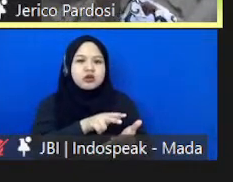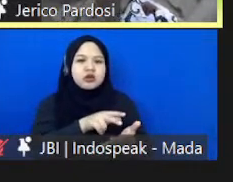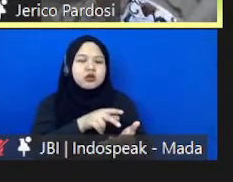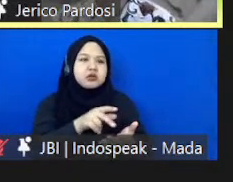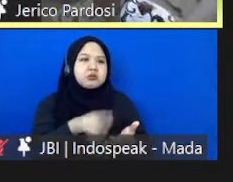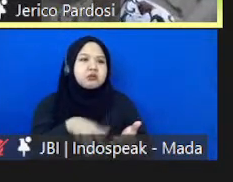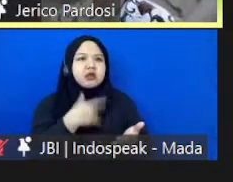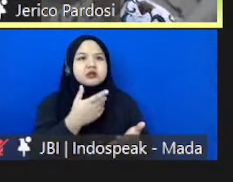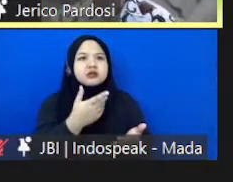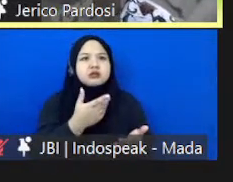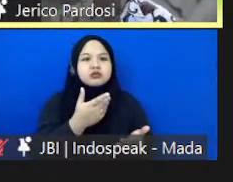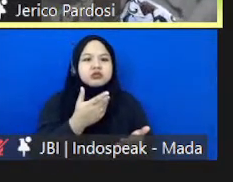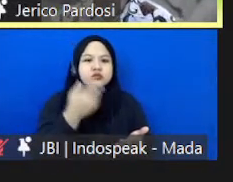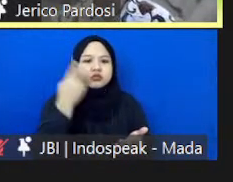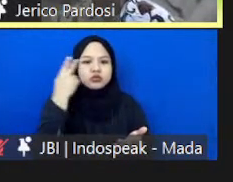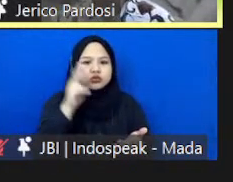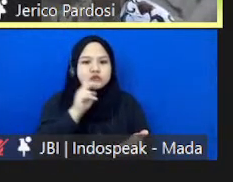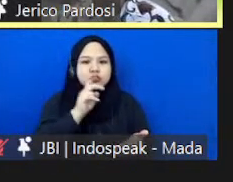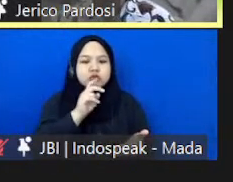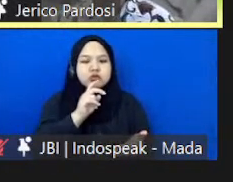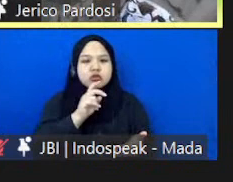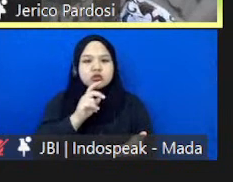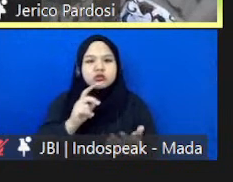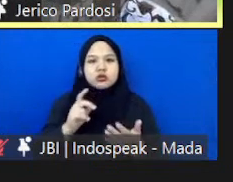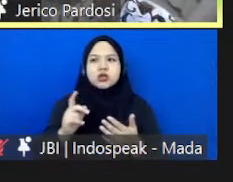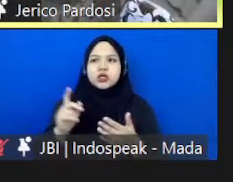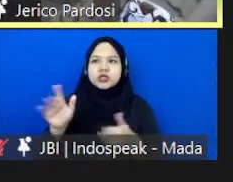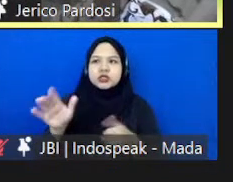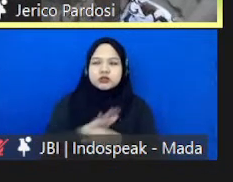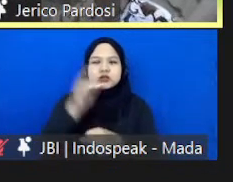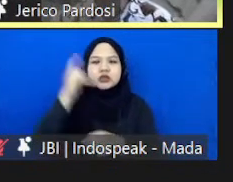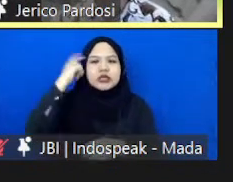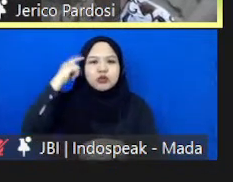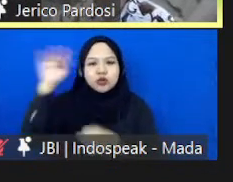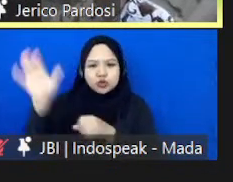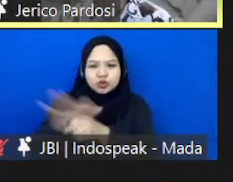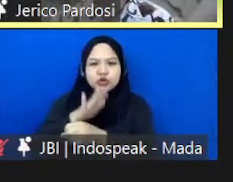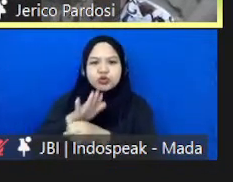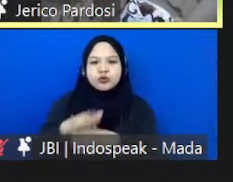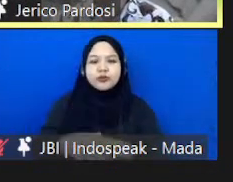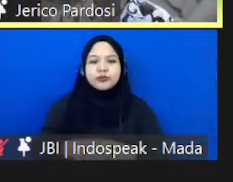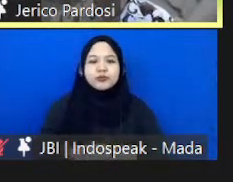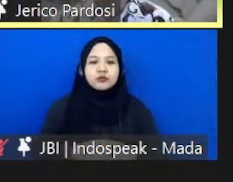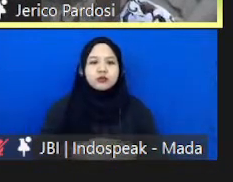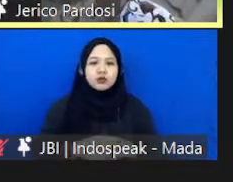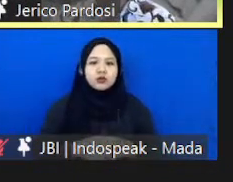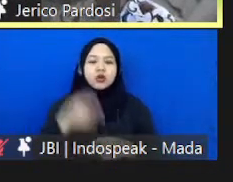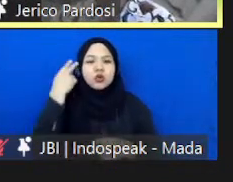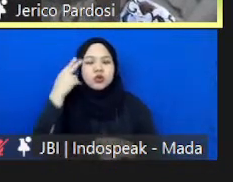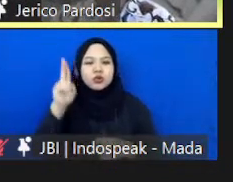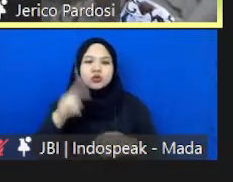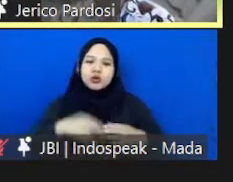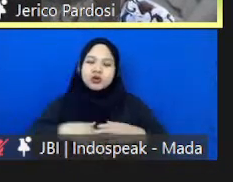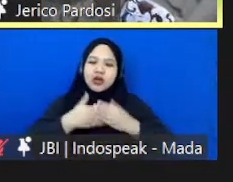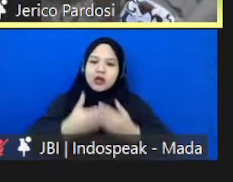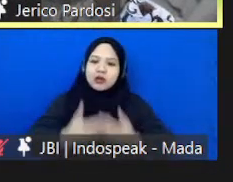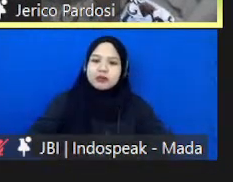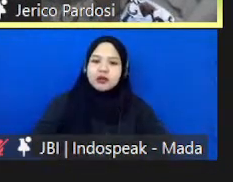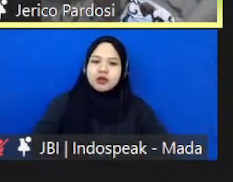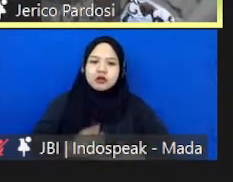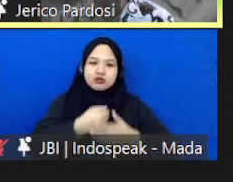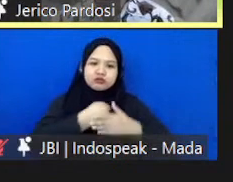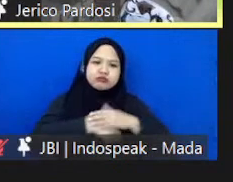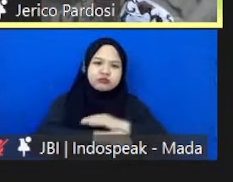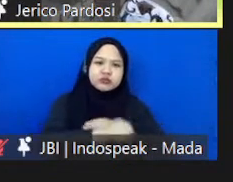And if you experience the first delay in making decisions in the scenarios of pregnancy and delivery, you will experience the